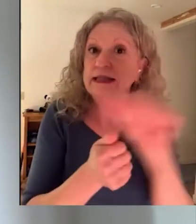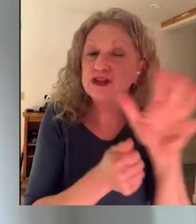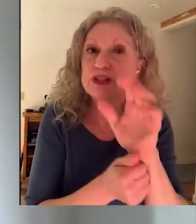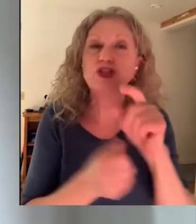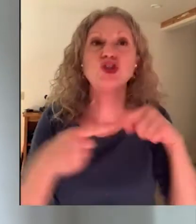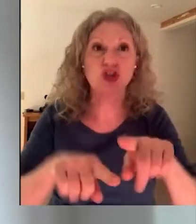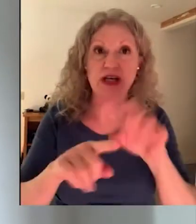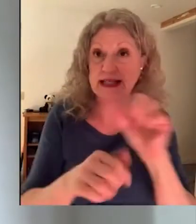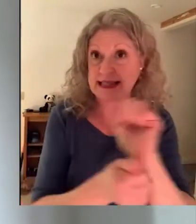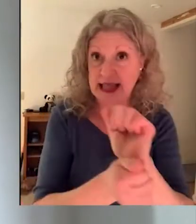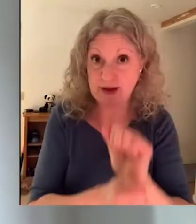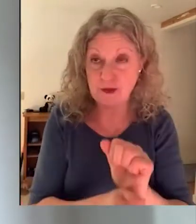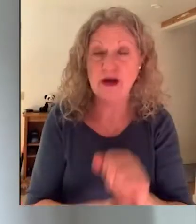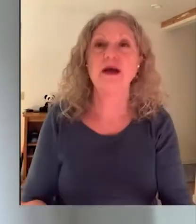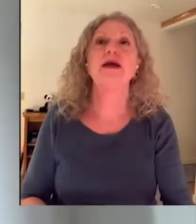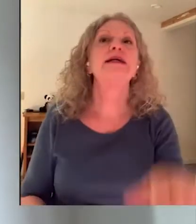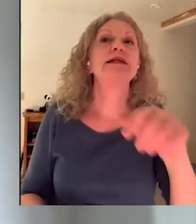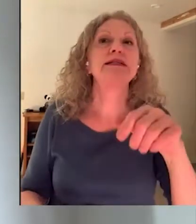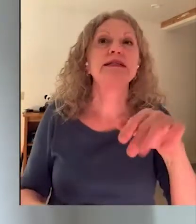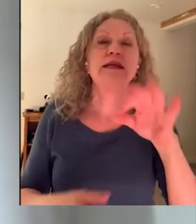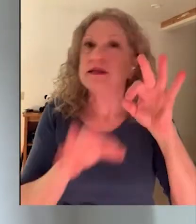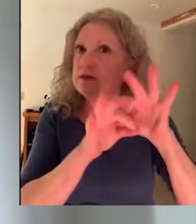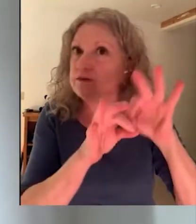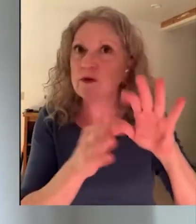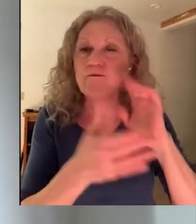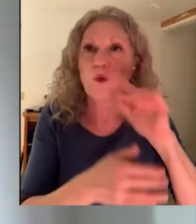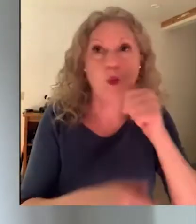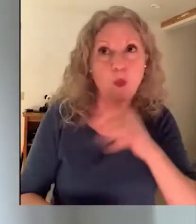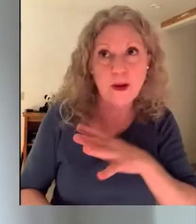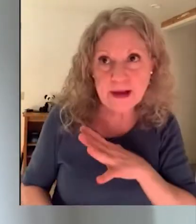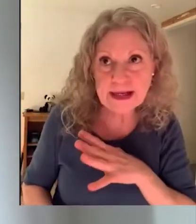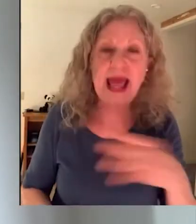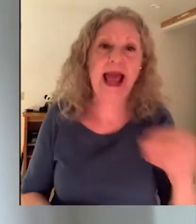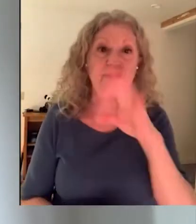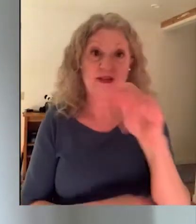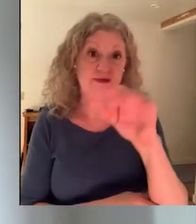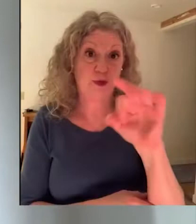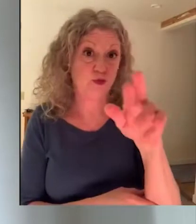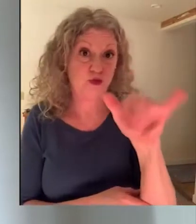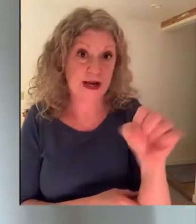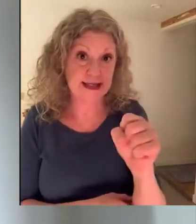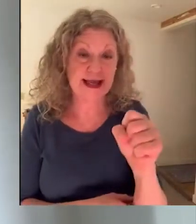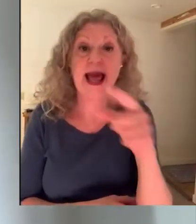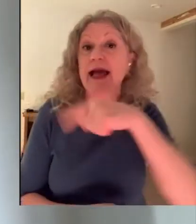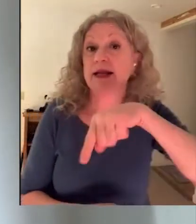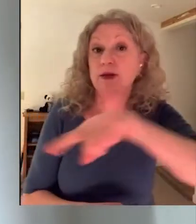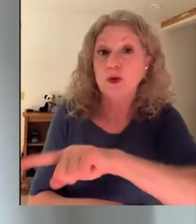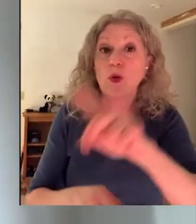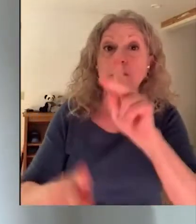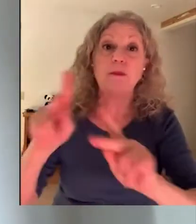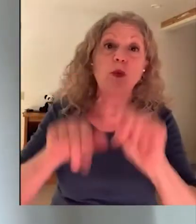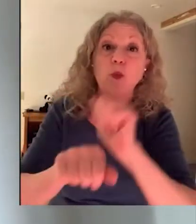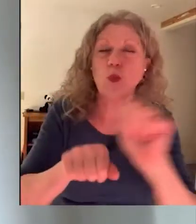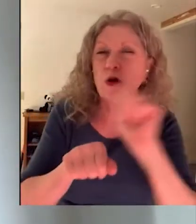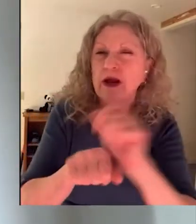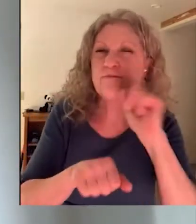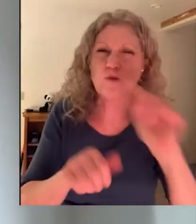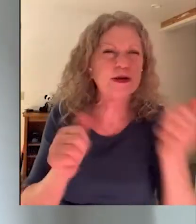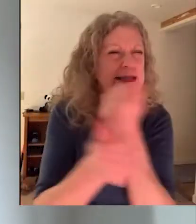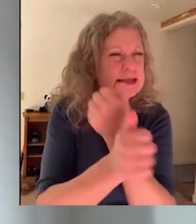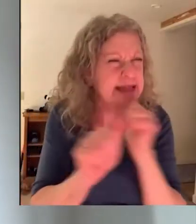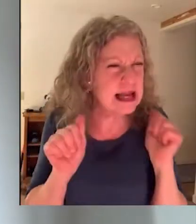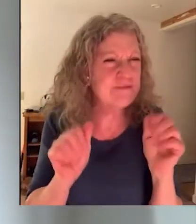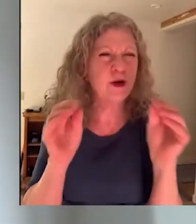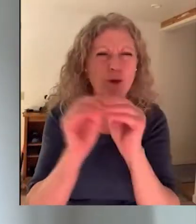movement, the civil rights movement, and those working for safer, more equitable labor laws. Though